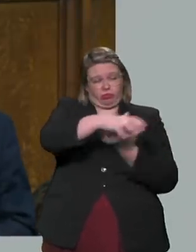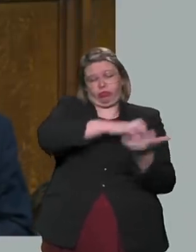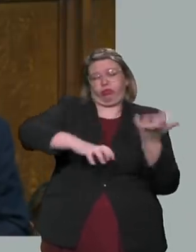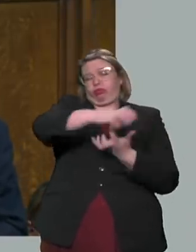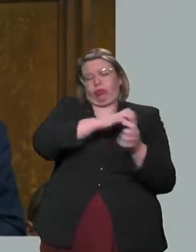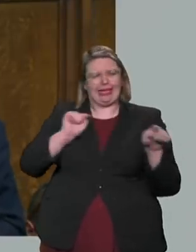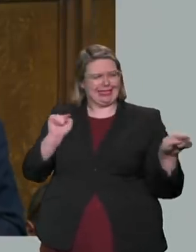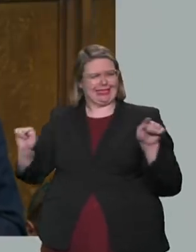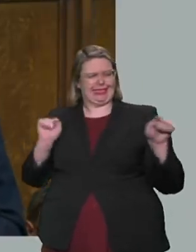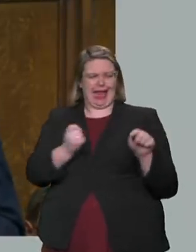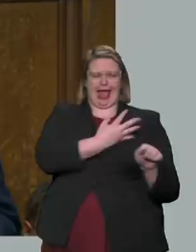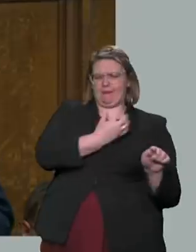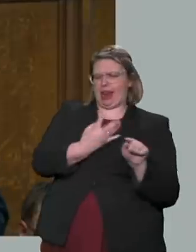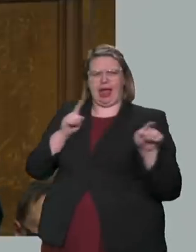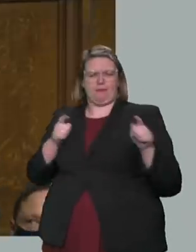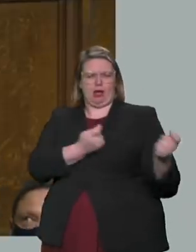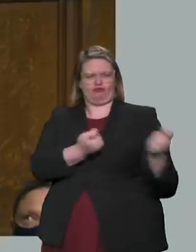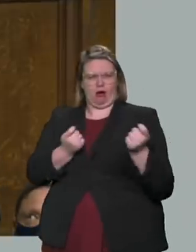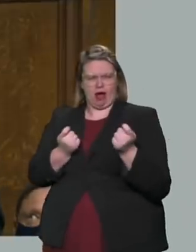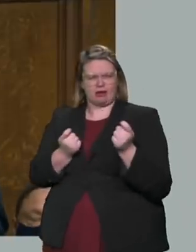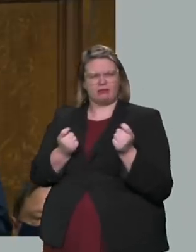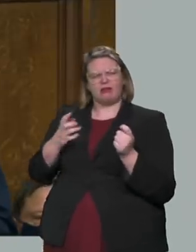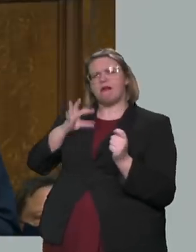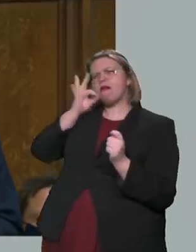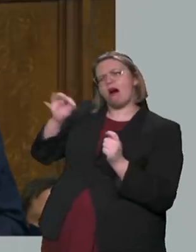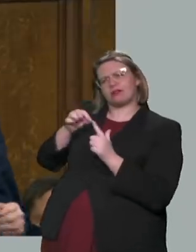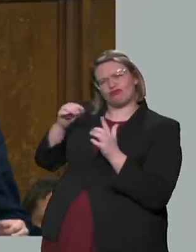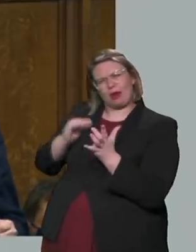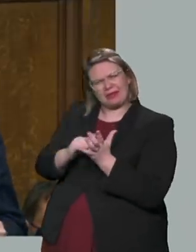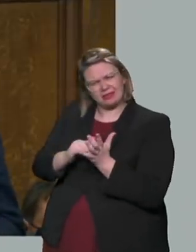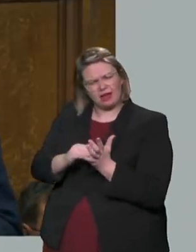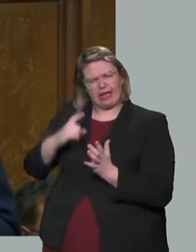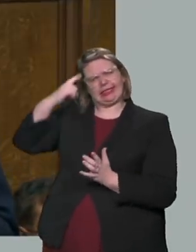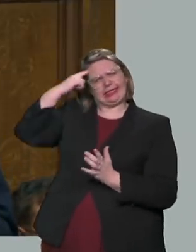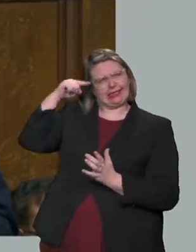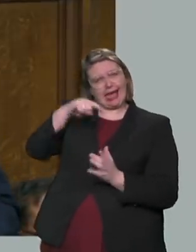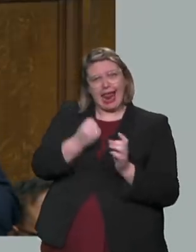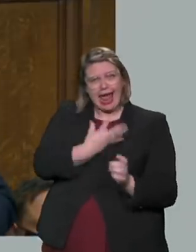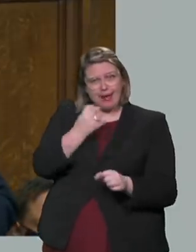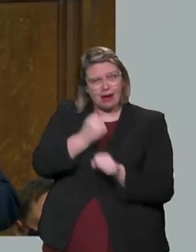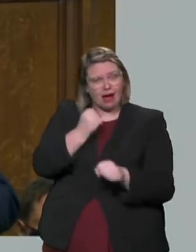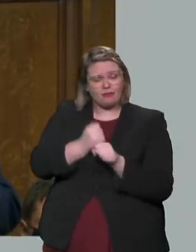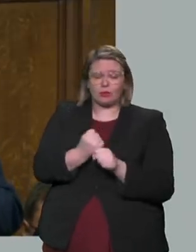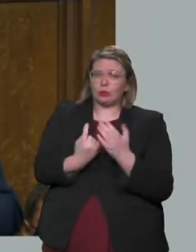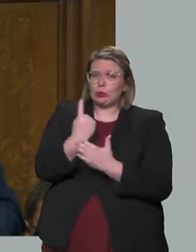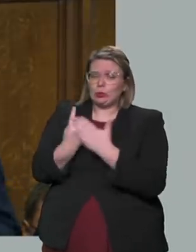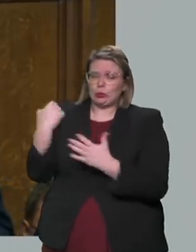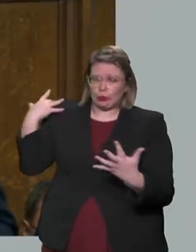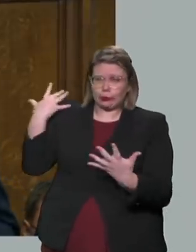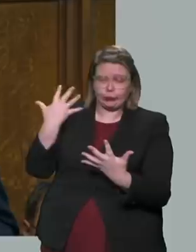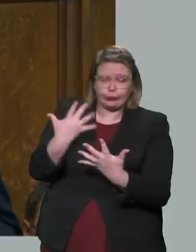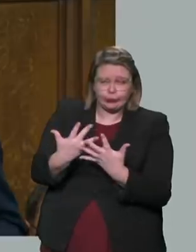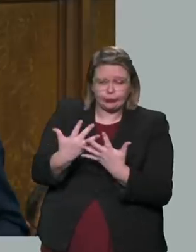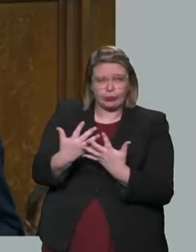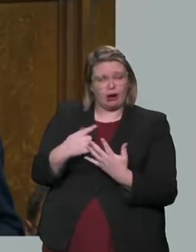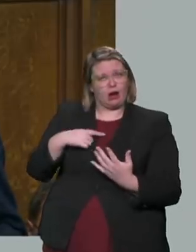the Prime Minister agree with me that the great British public don't need to look back at the last UK Labour government to see what this opposition's answer